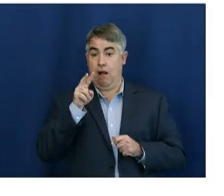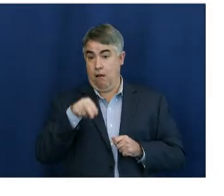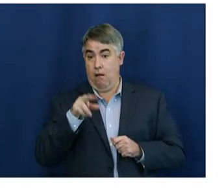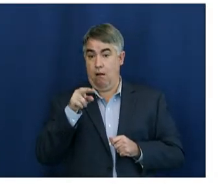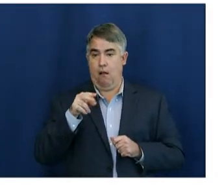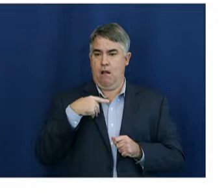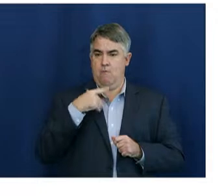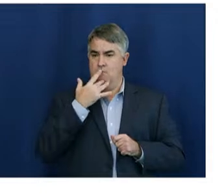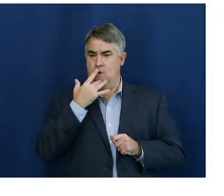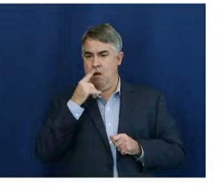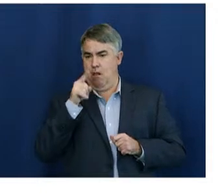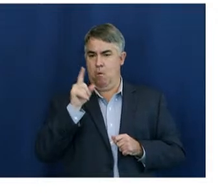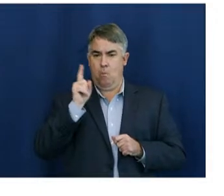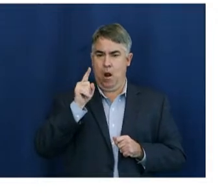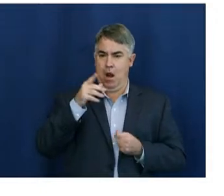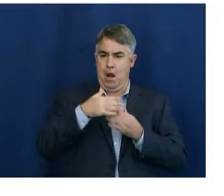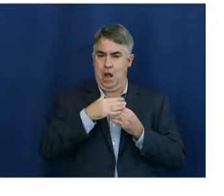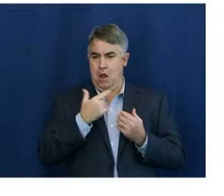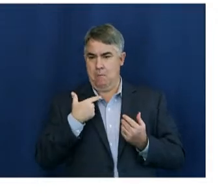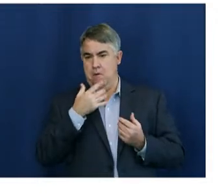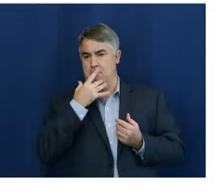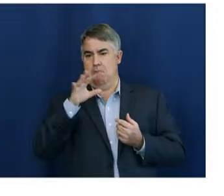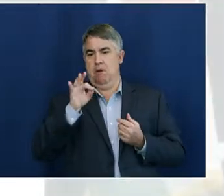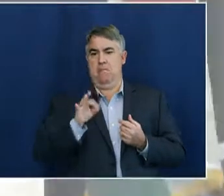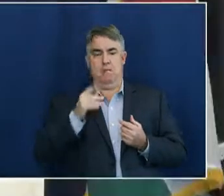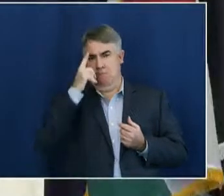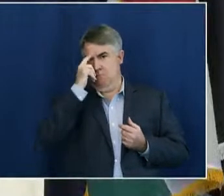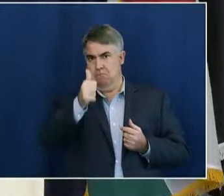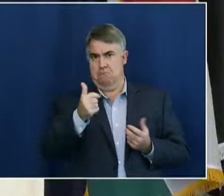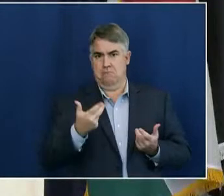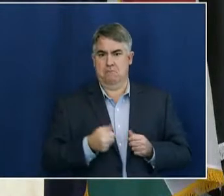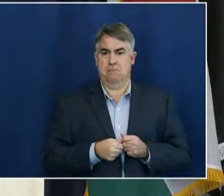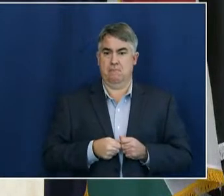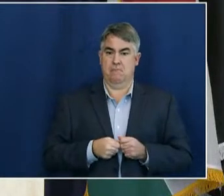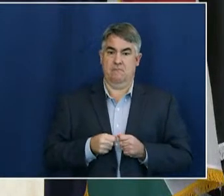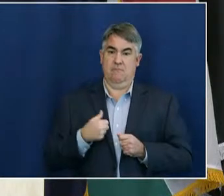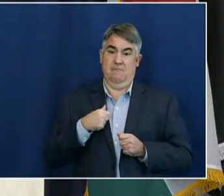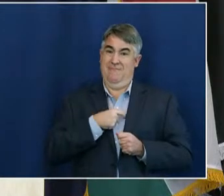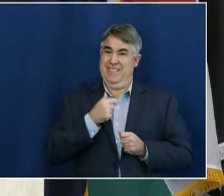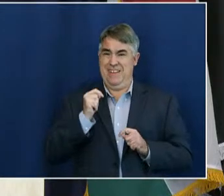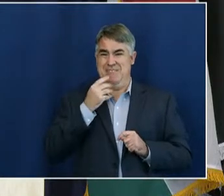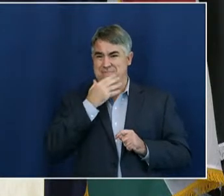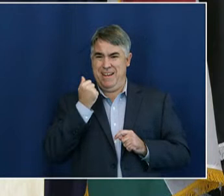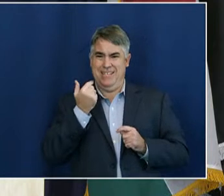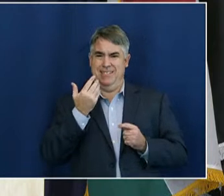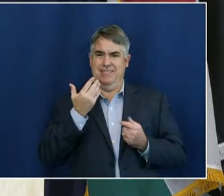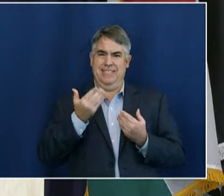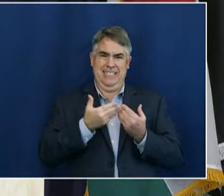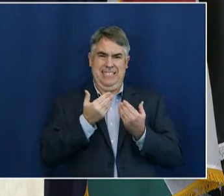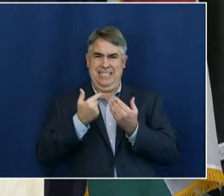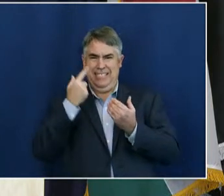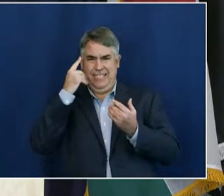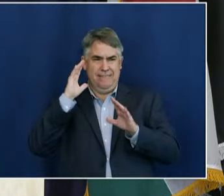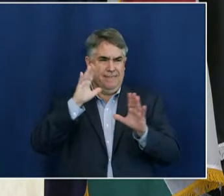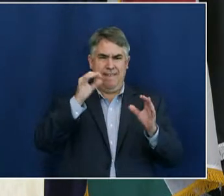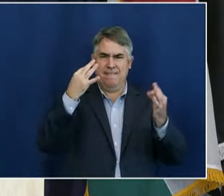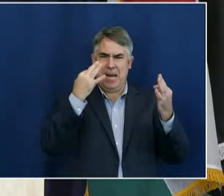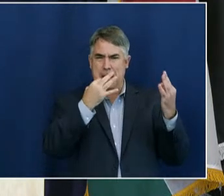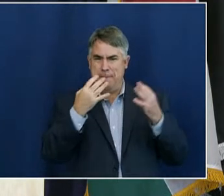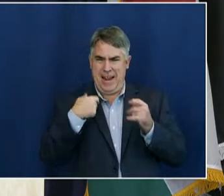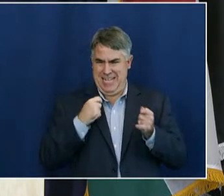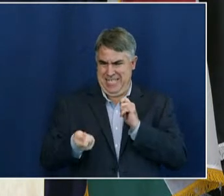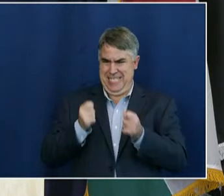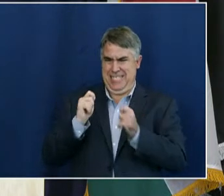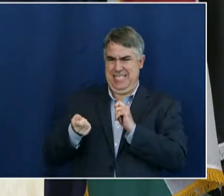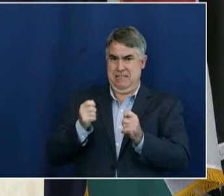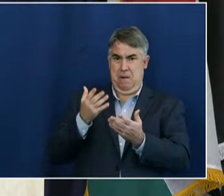set appointment. It's a little bit, we're doing our best. We're listening, and we're making sure that we are able to